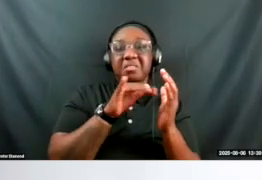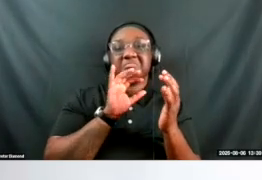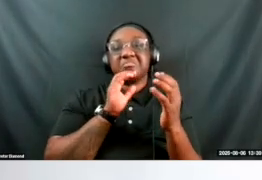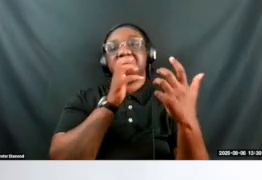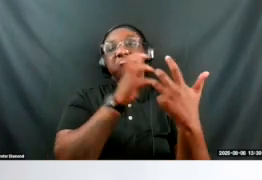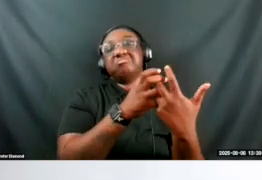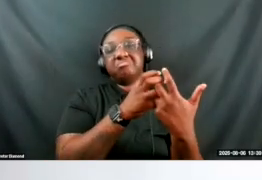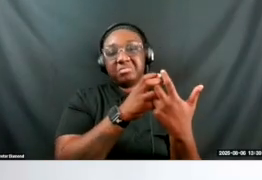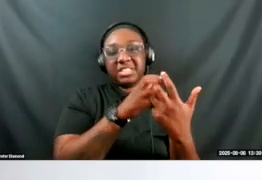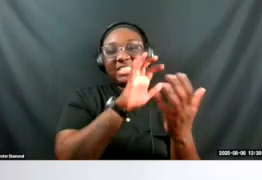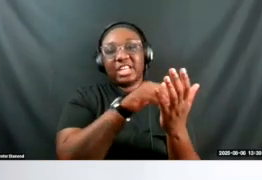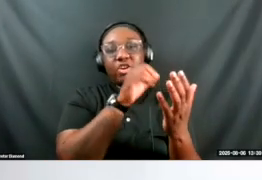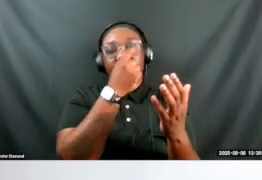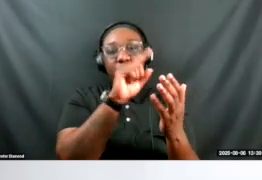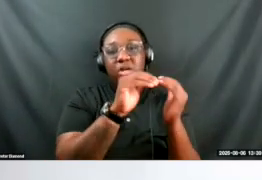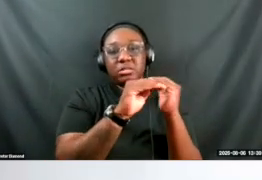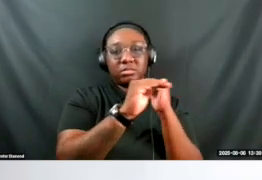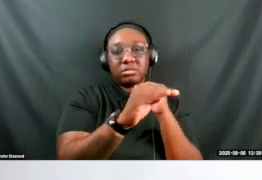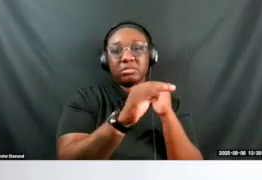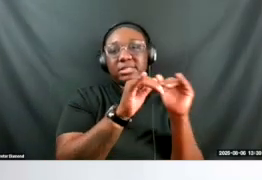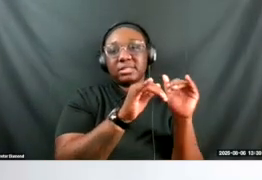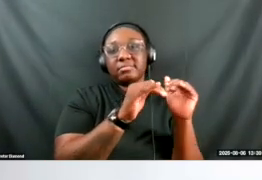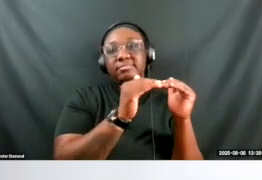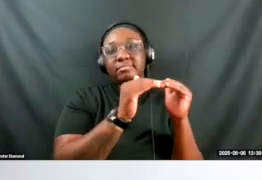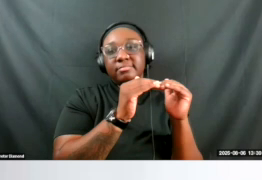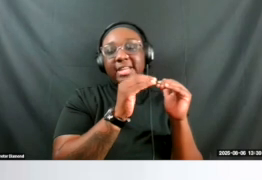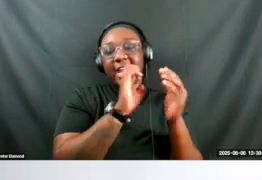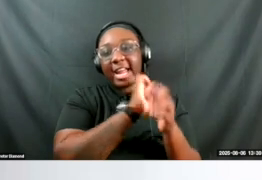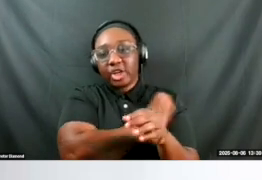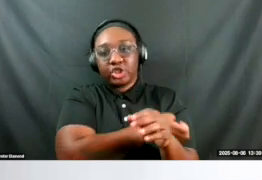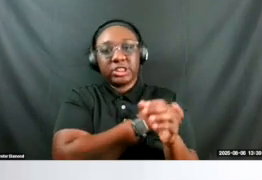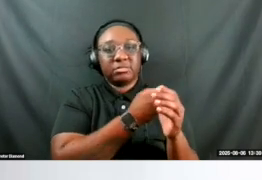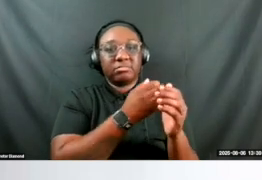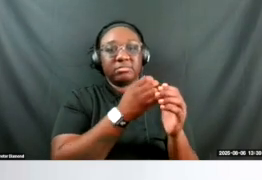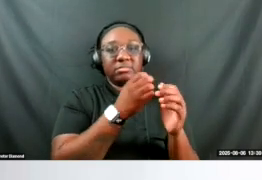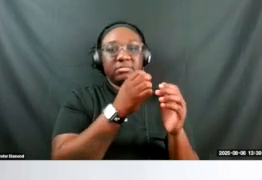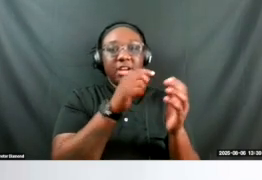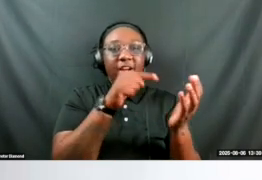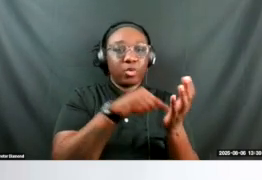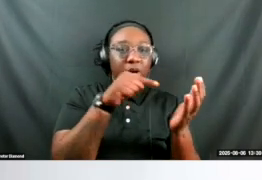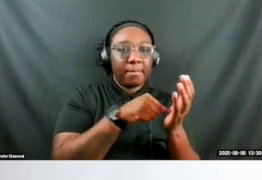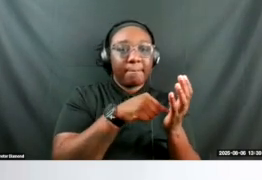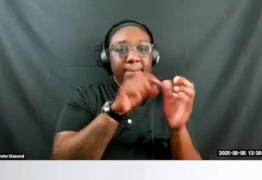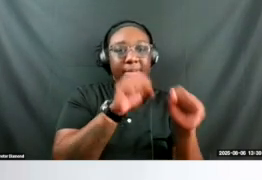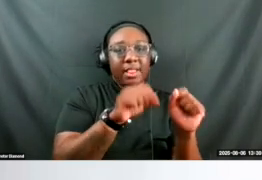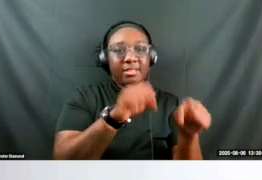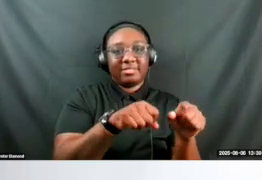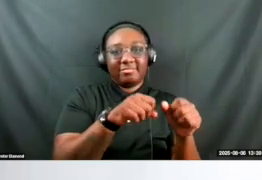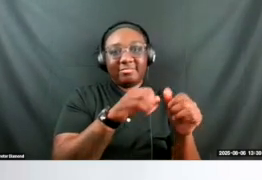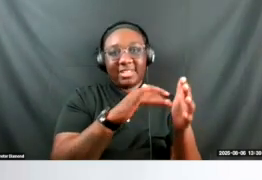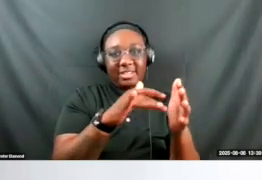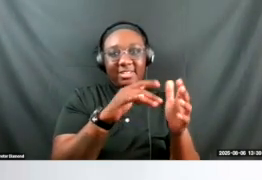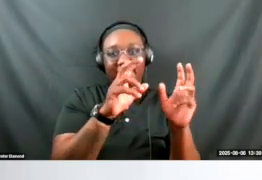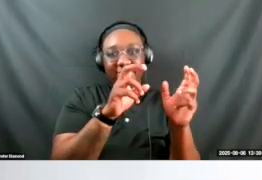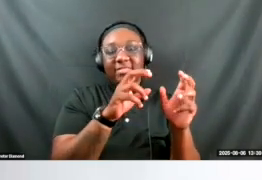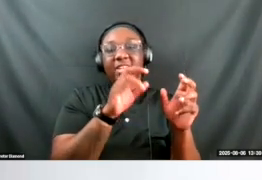Study, and that would ensure that participants are not overburdened by a vehicle purchase. But with that said, in our last work